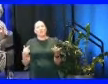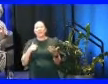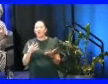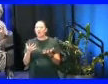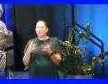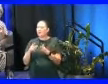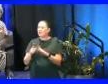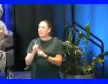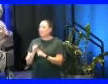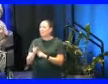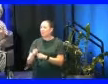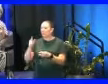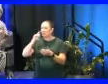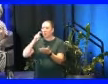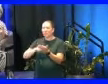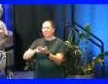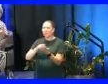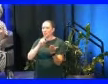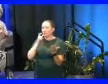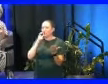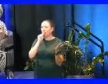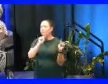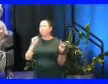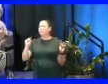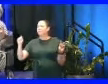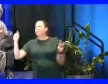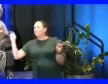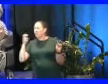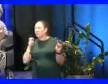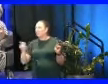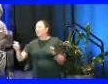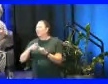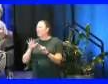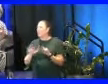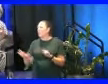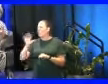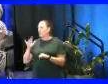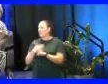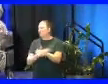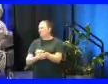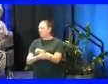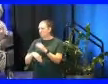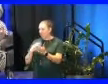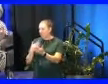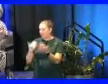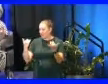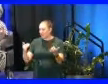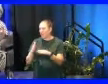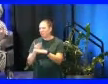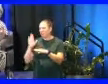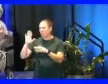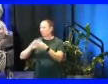moment and acknowledge each of our panelists who are traveling from across the country to be here today and to share their